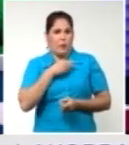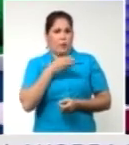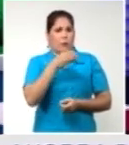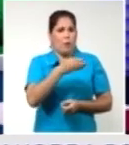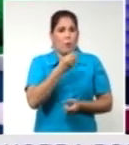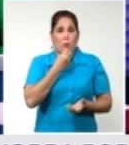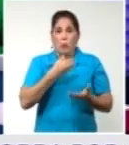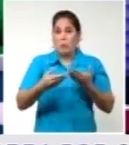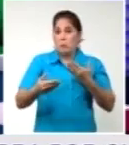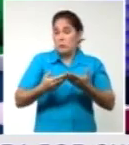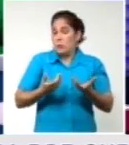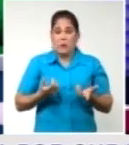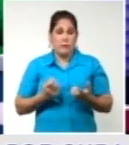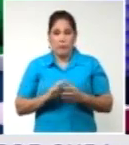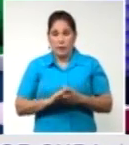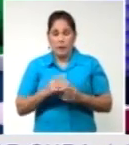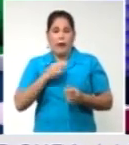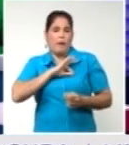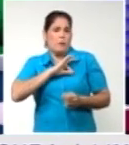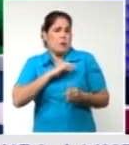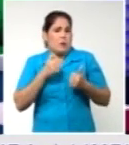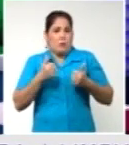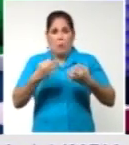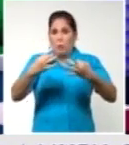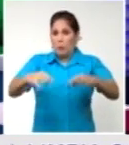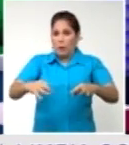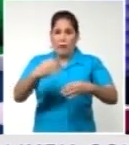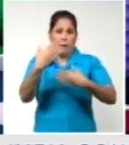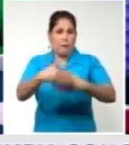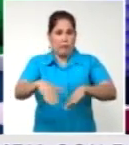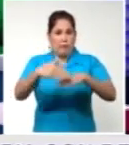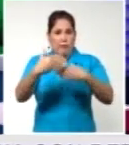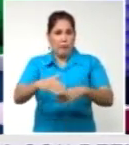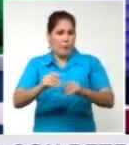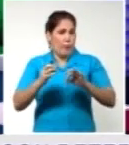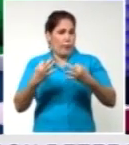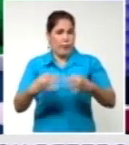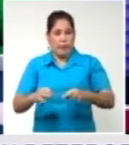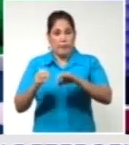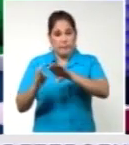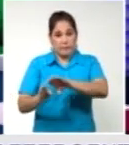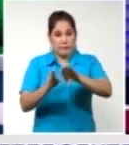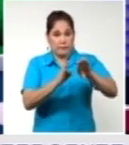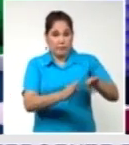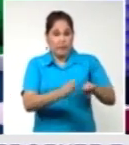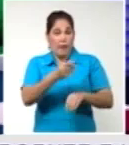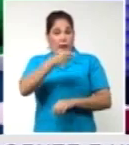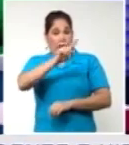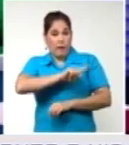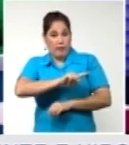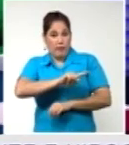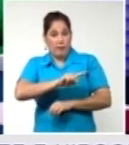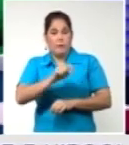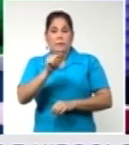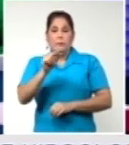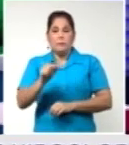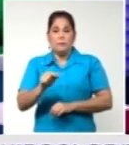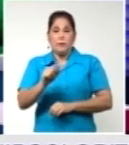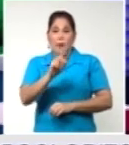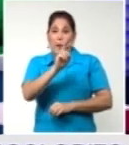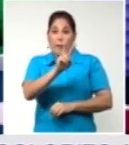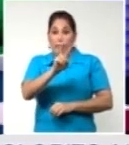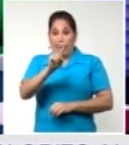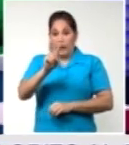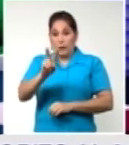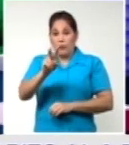43 were male, representing 52.2% of all cases on the island. 39,